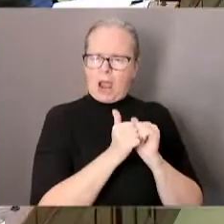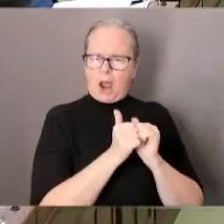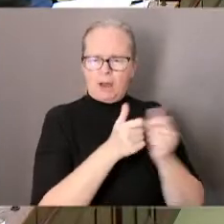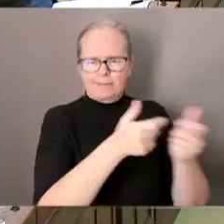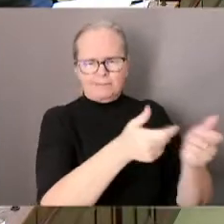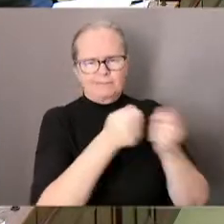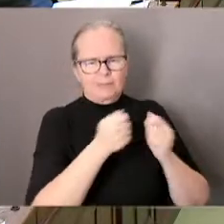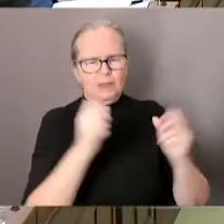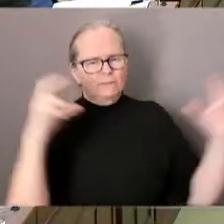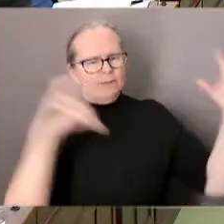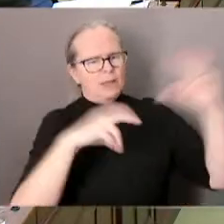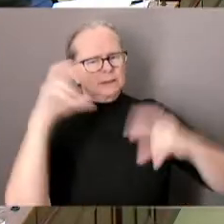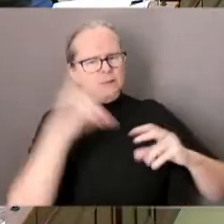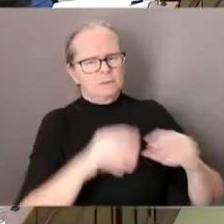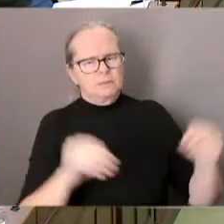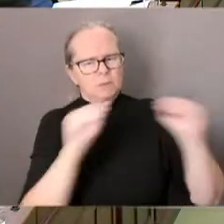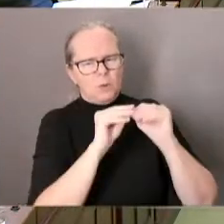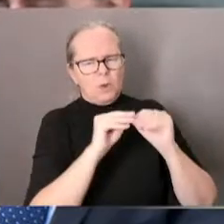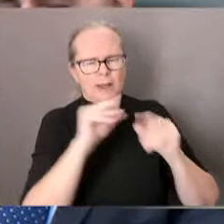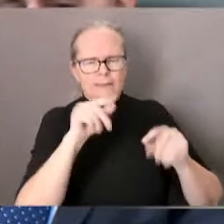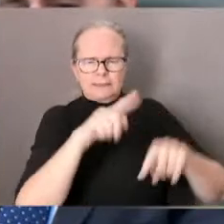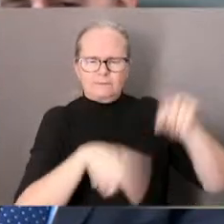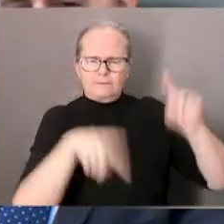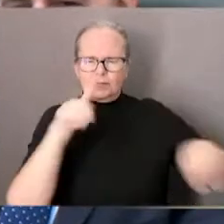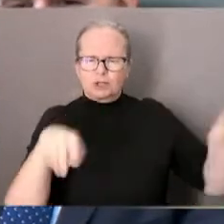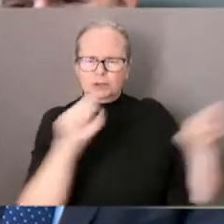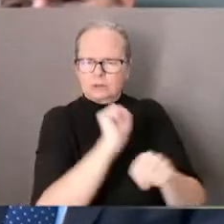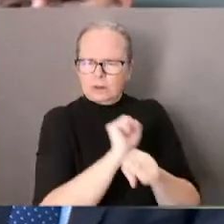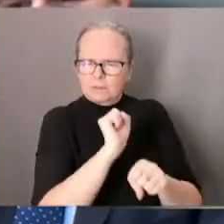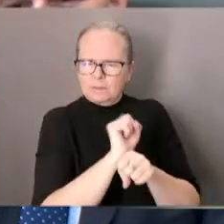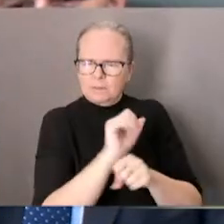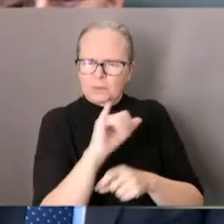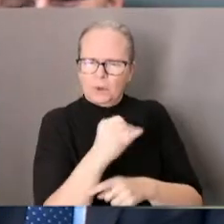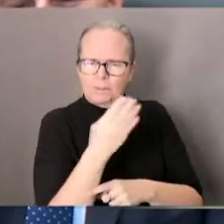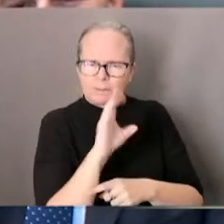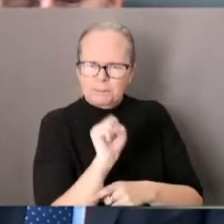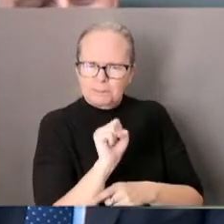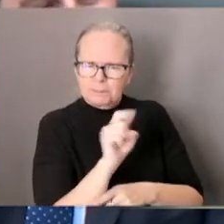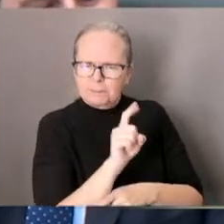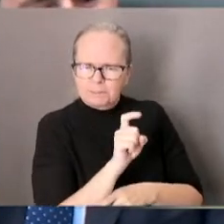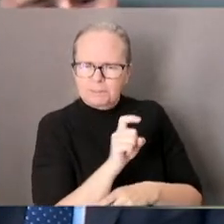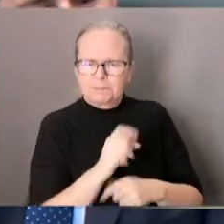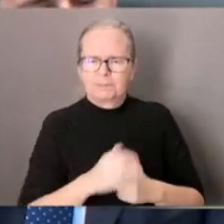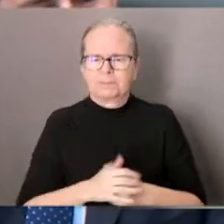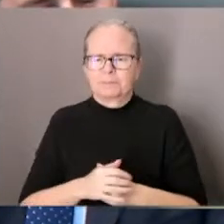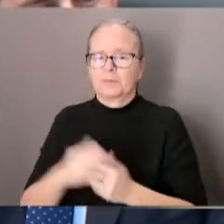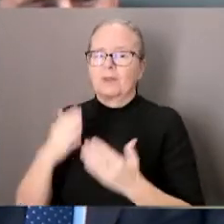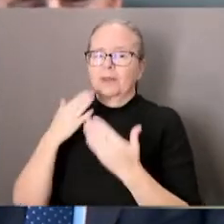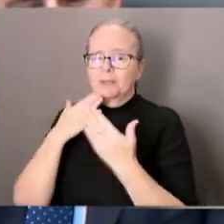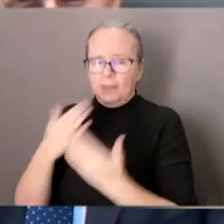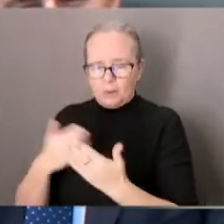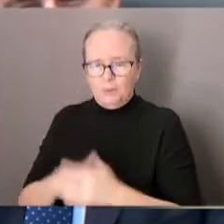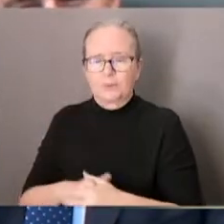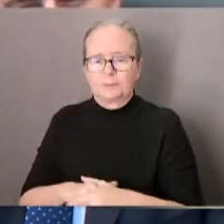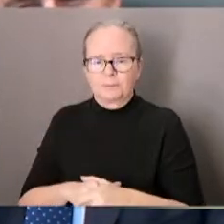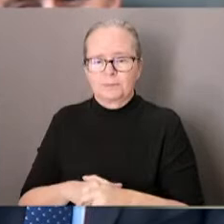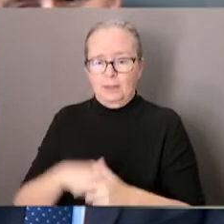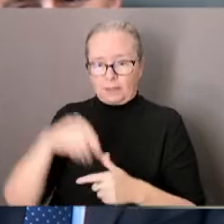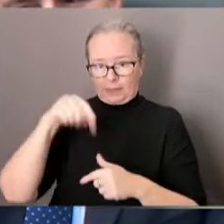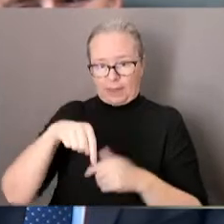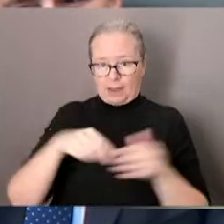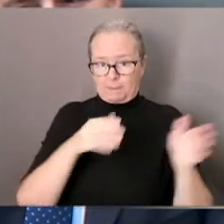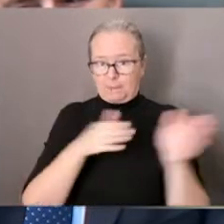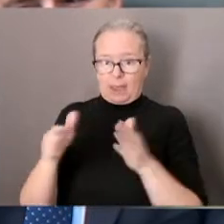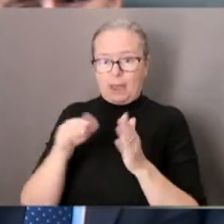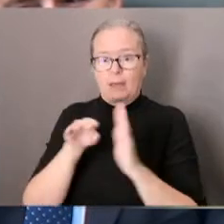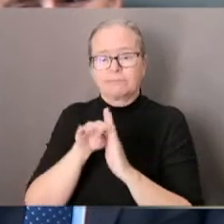The Honorable the minister of Agriculture thank you Mr Speaker the plan supports these ongoing initiatives these important initiatives